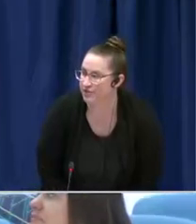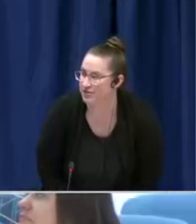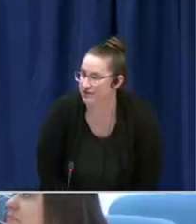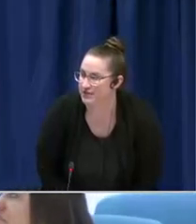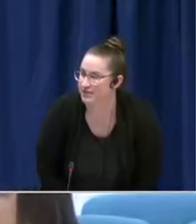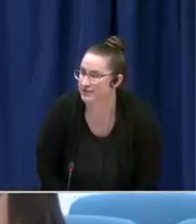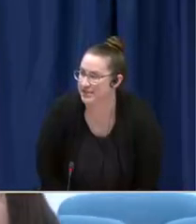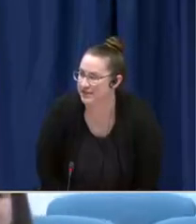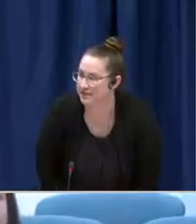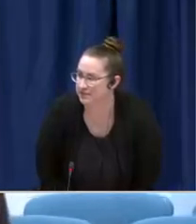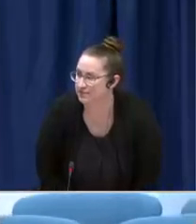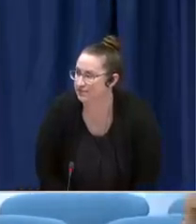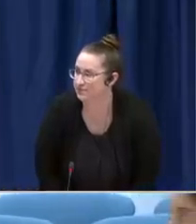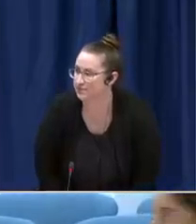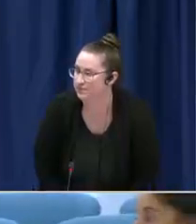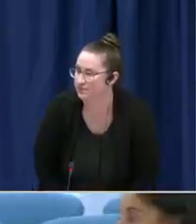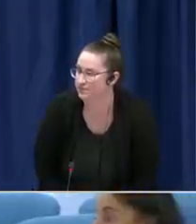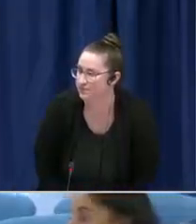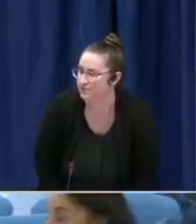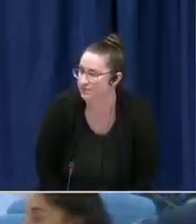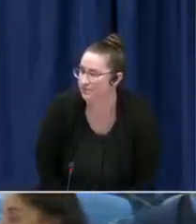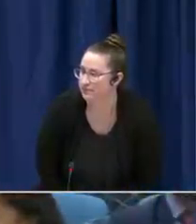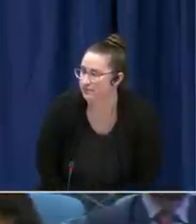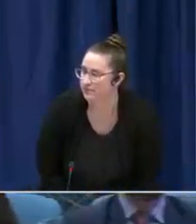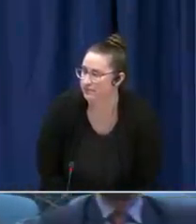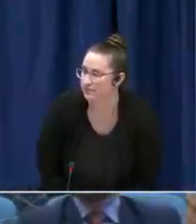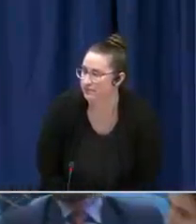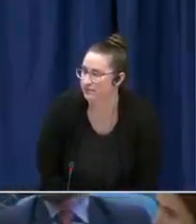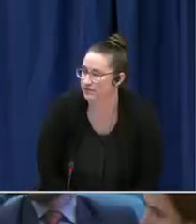Health and Human Services abstains.